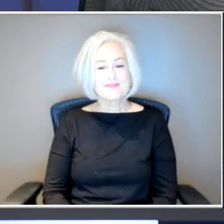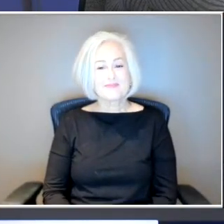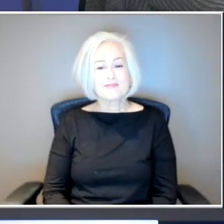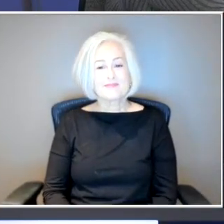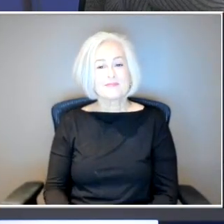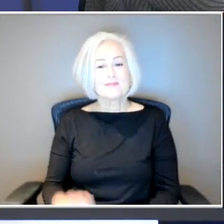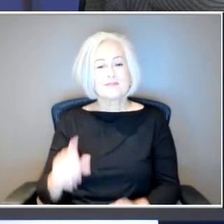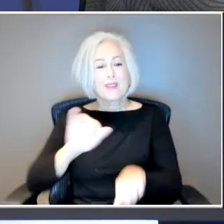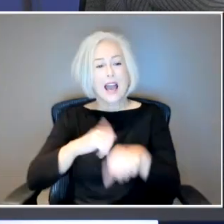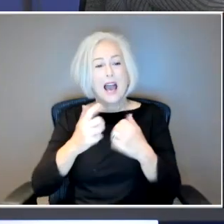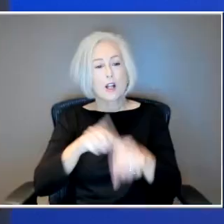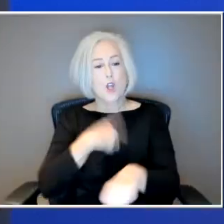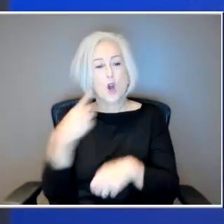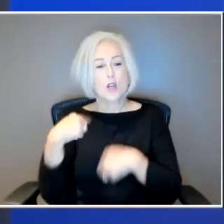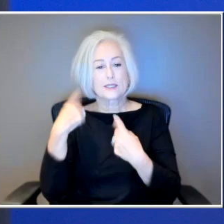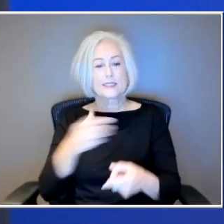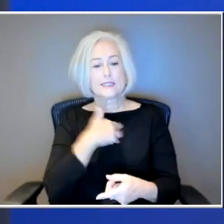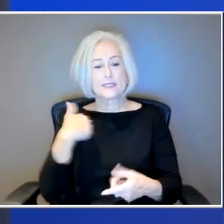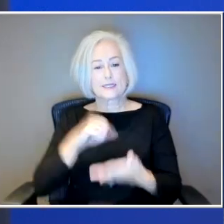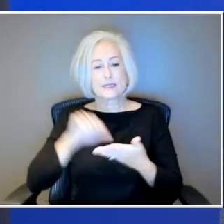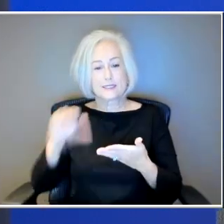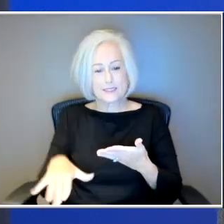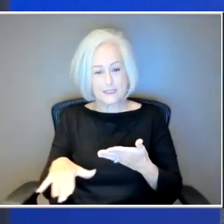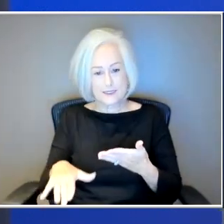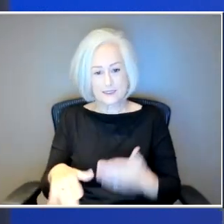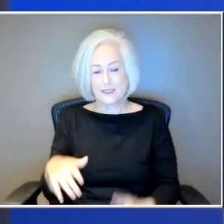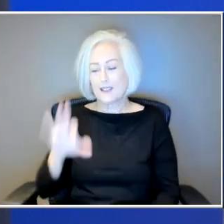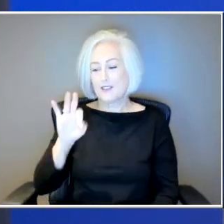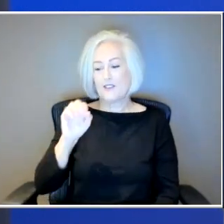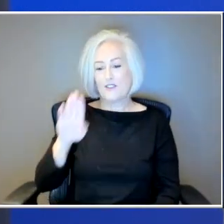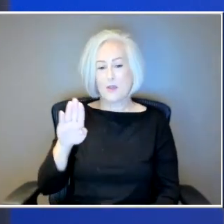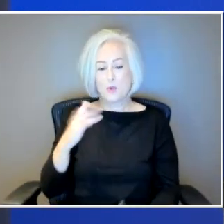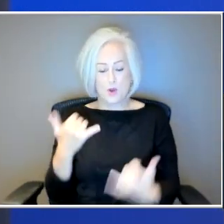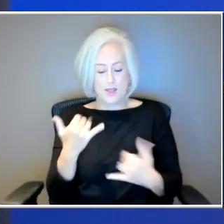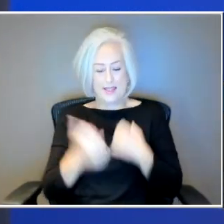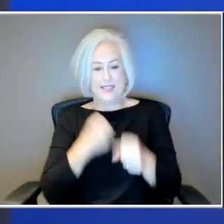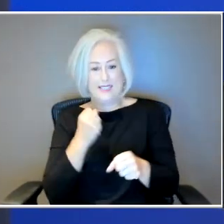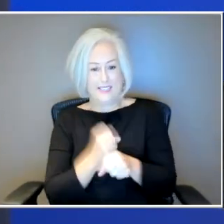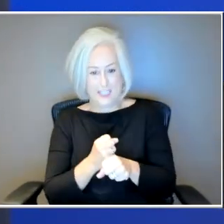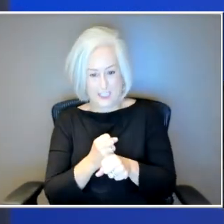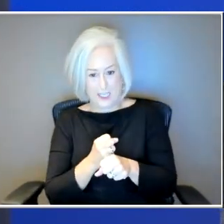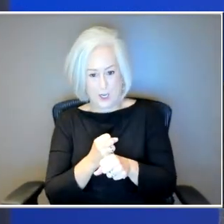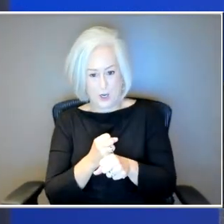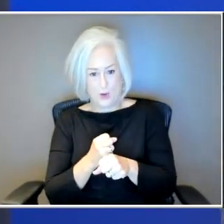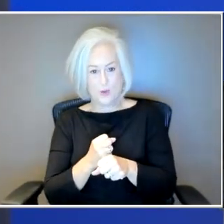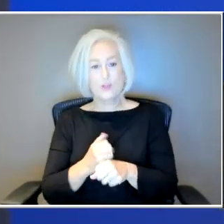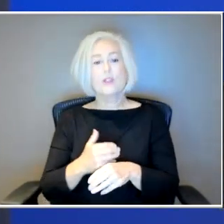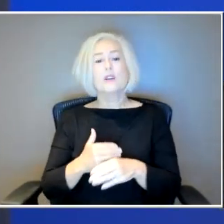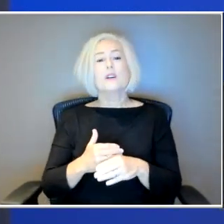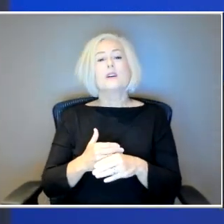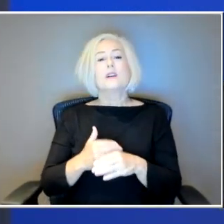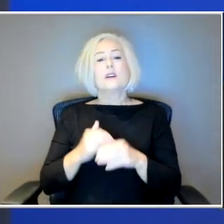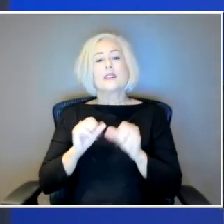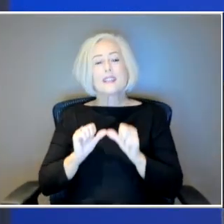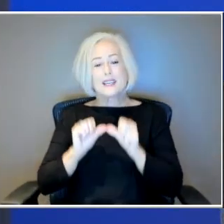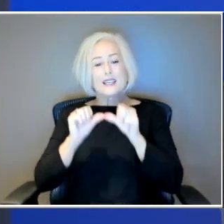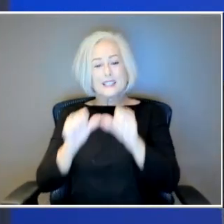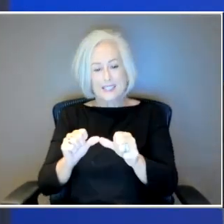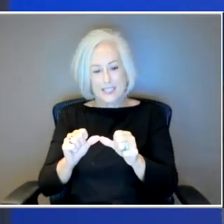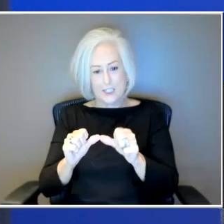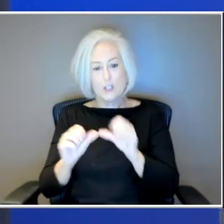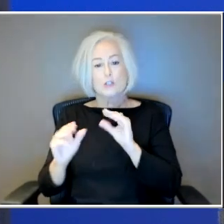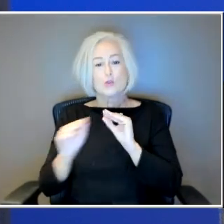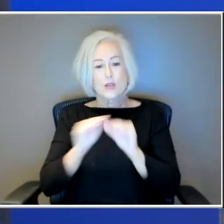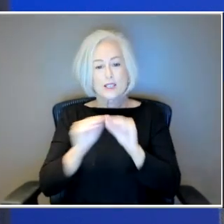mastectomy. So I had my procedure in February of this year, and then the subsequent continued reconstruction I finished out